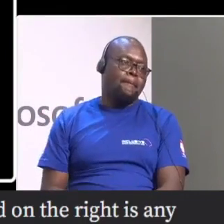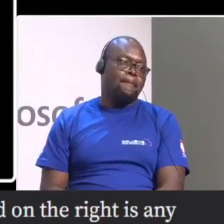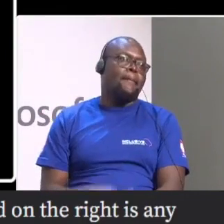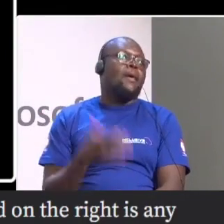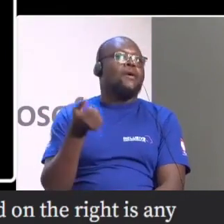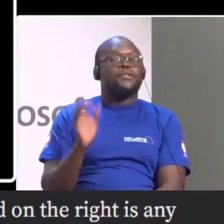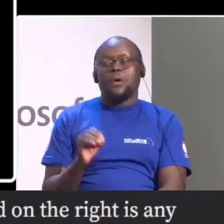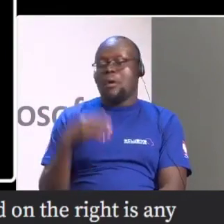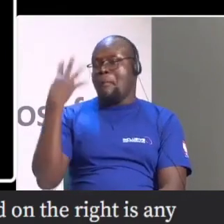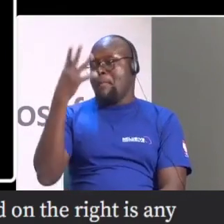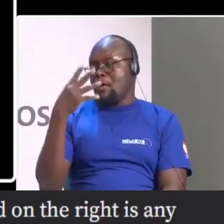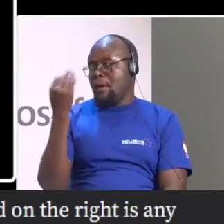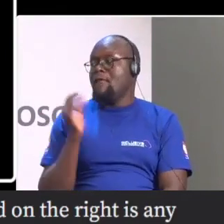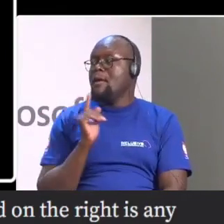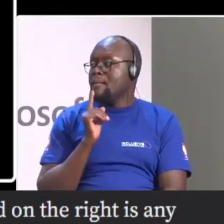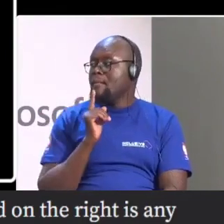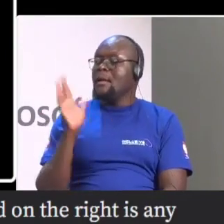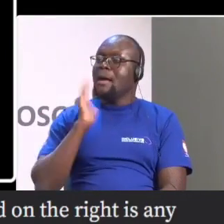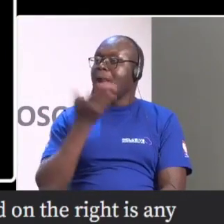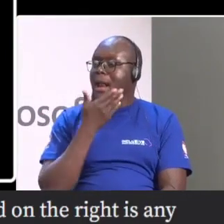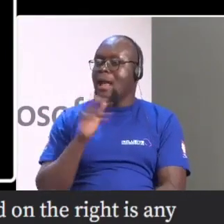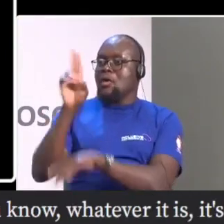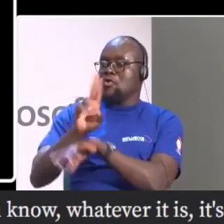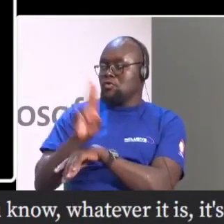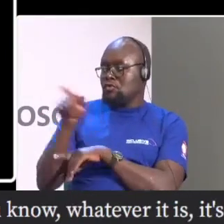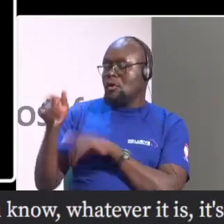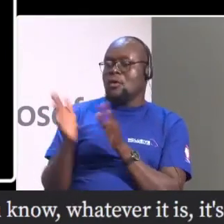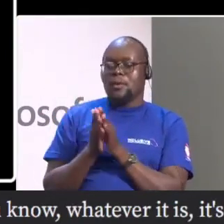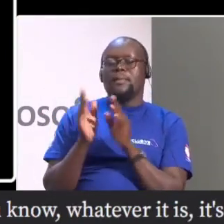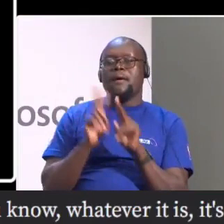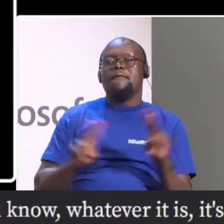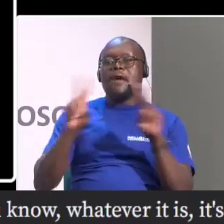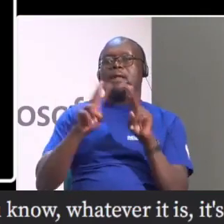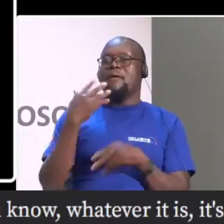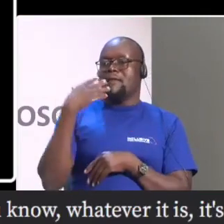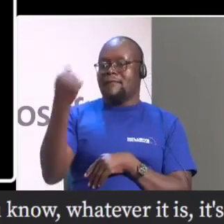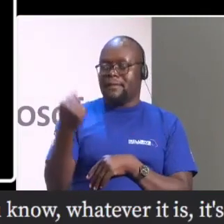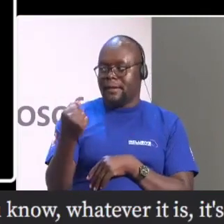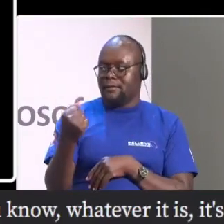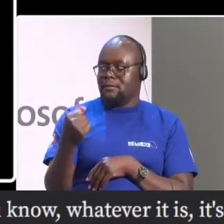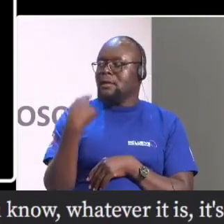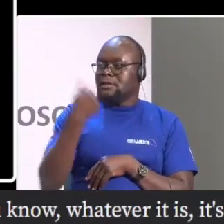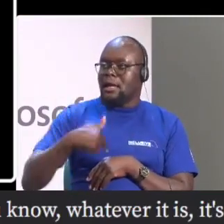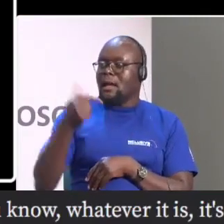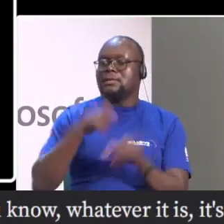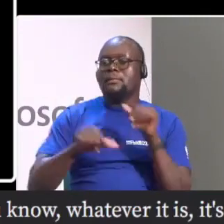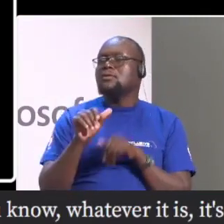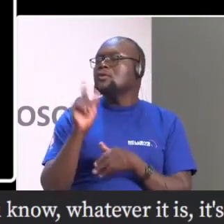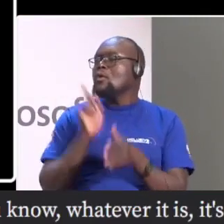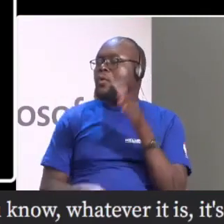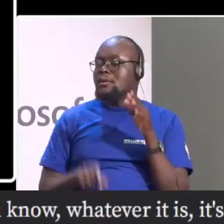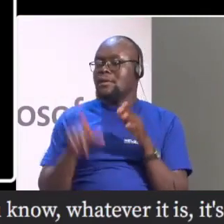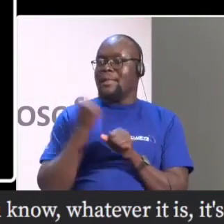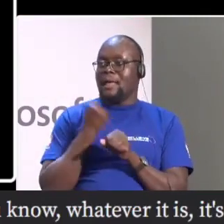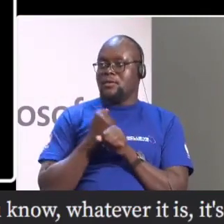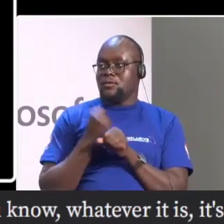So Sarah's beautifully color-coded on brand with a valuable 500. Can you tell us a little bit about what they